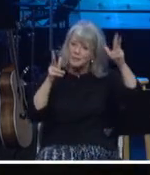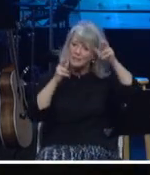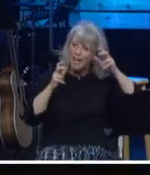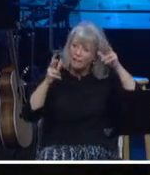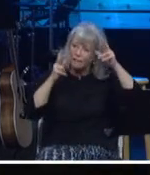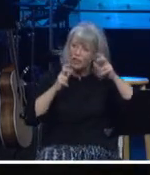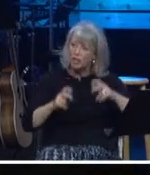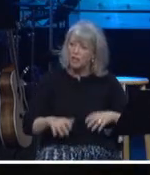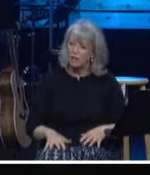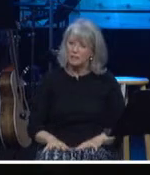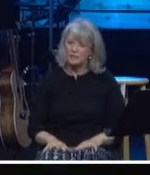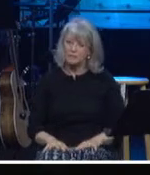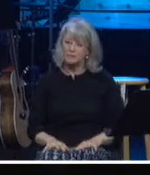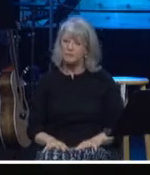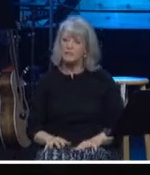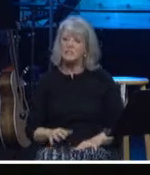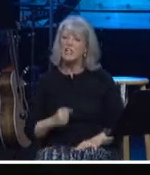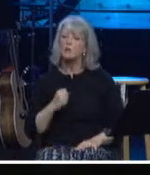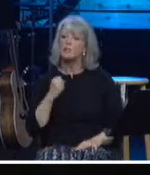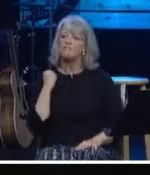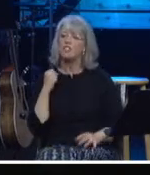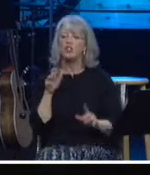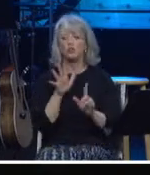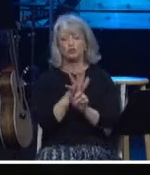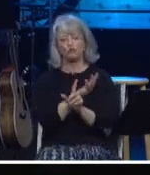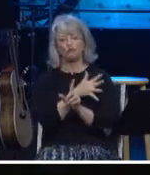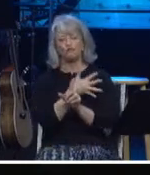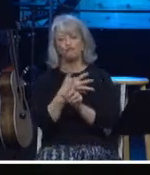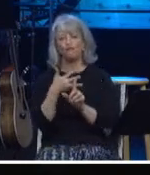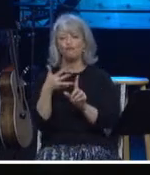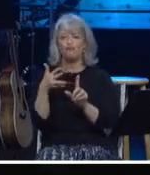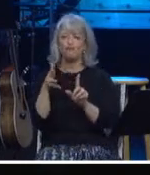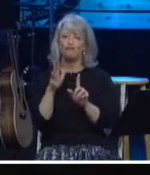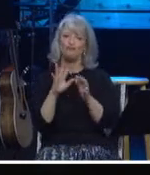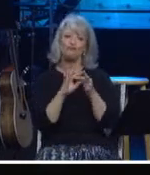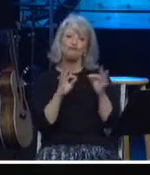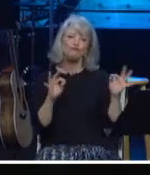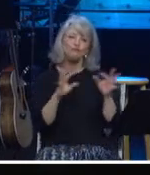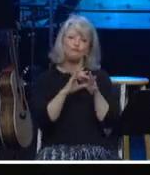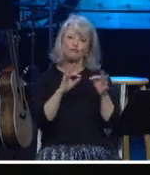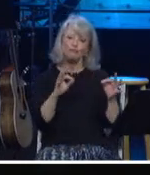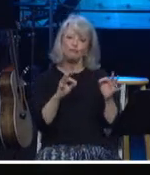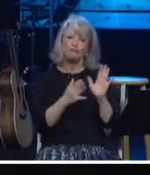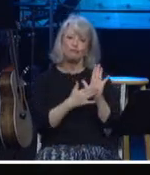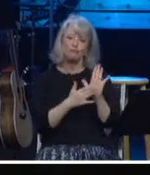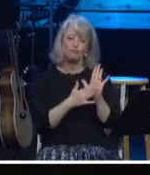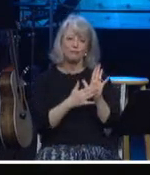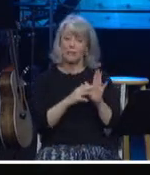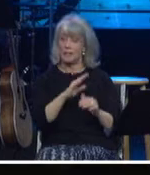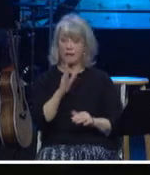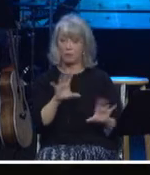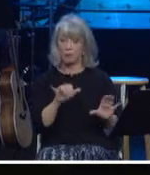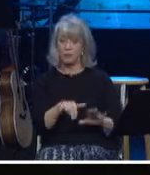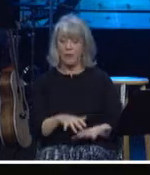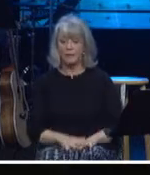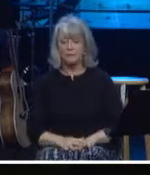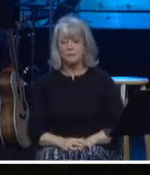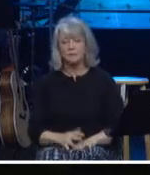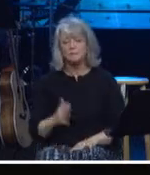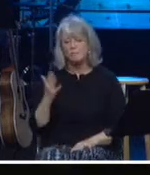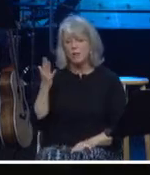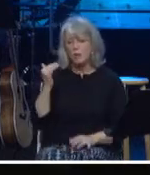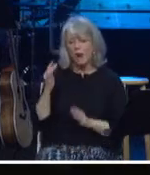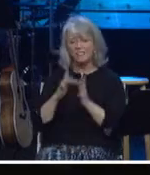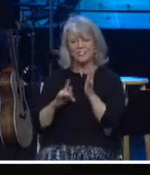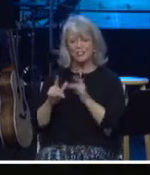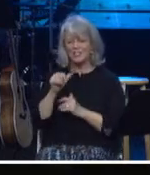He refused to stroke their pride. Never does he do that. Why? Why does Jesus not